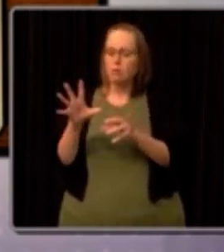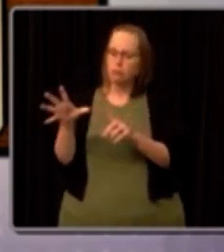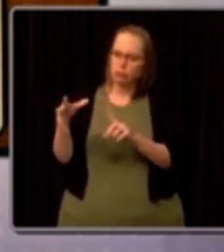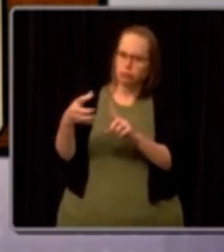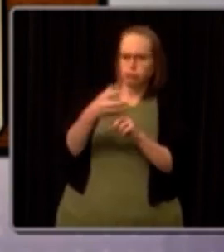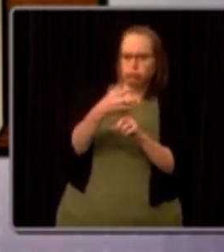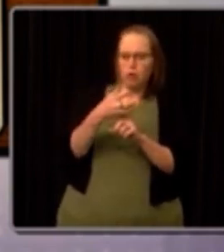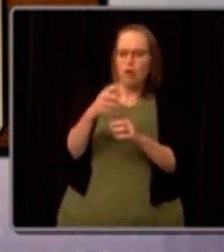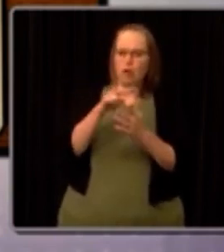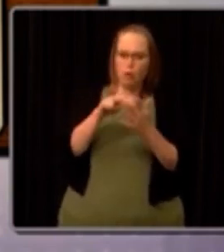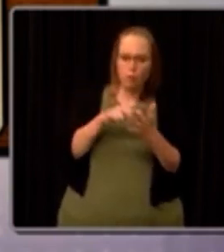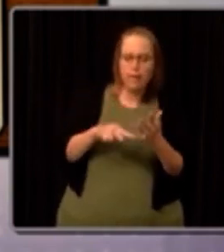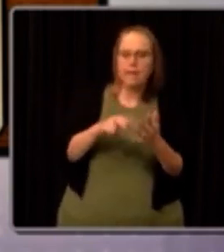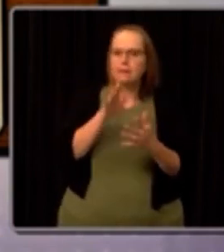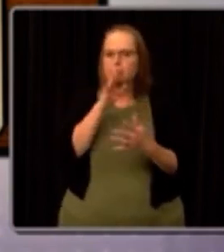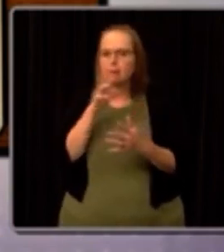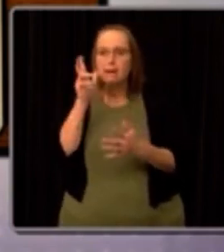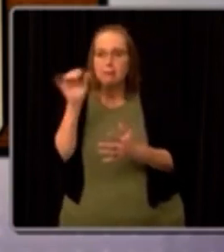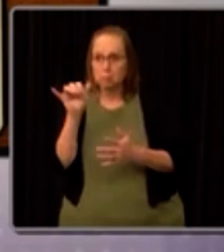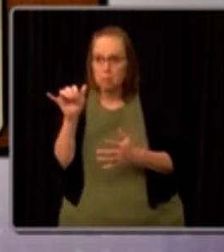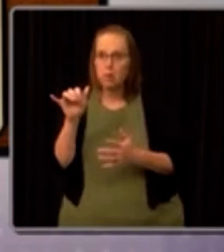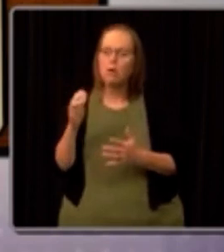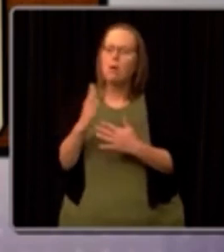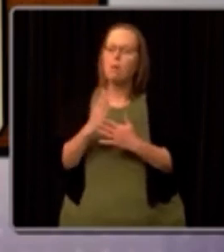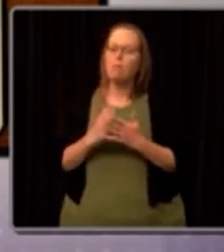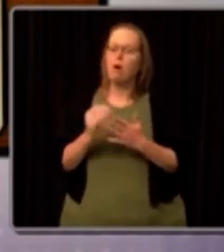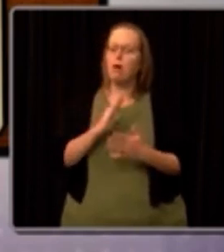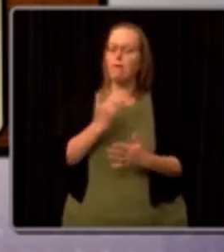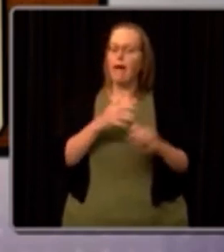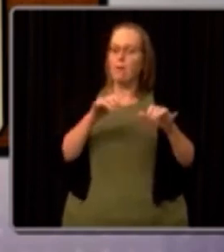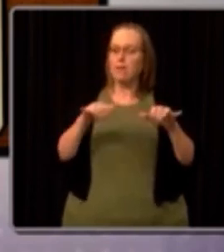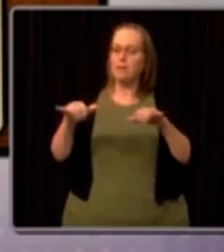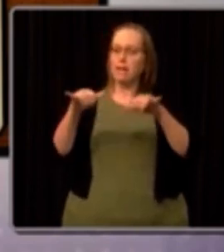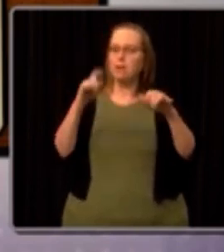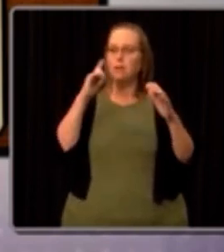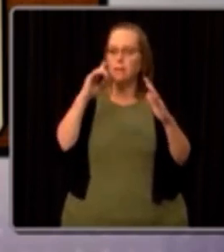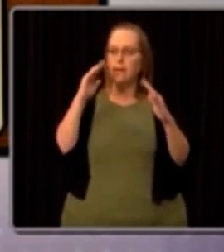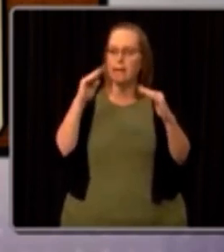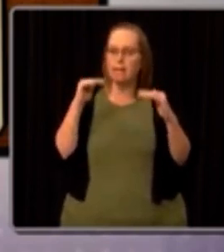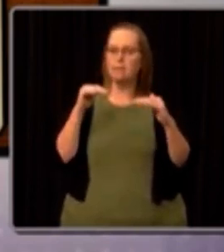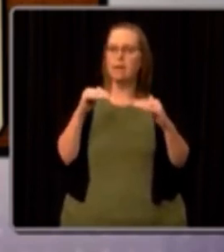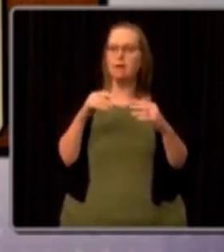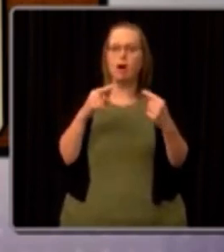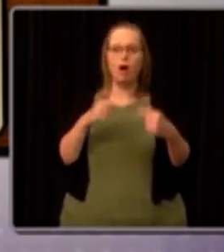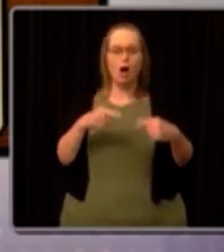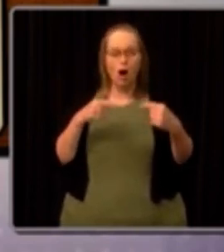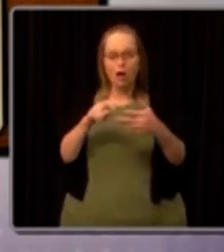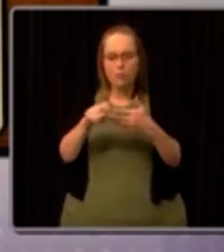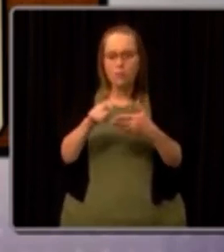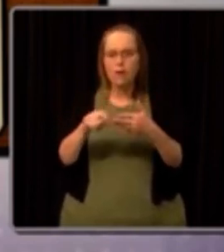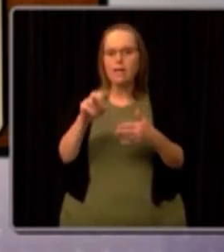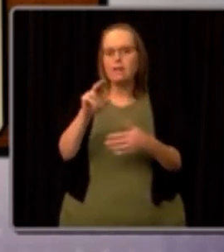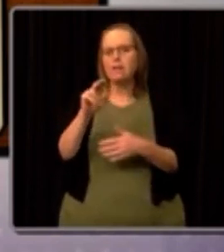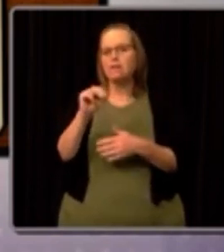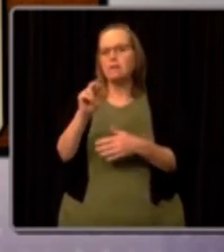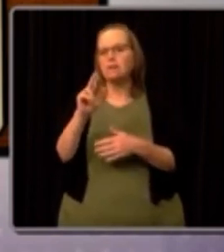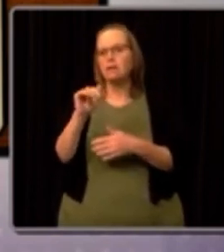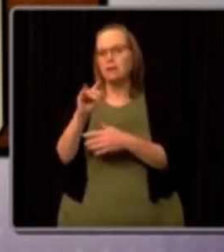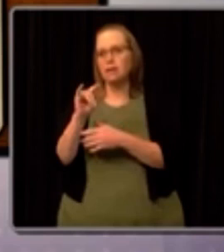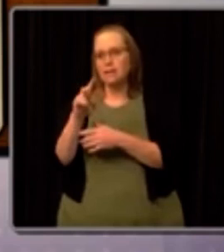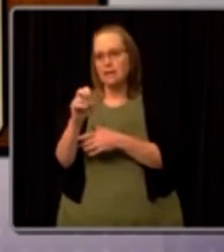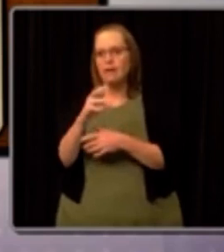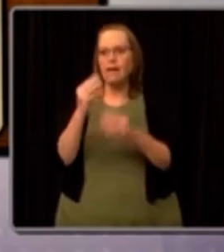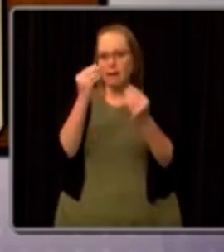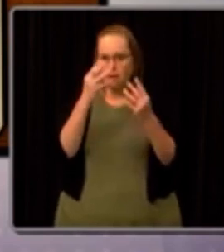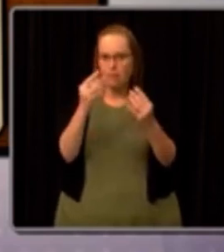listening. Part of our standards expect argument writing, informational, and narrative writing to happen every year, even with our littles.